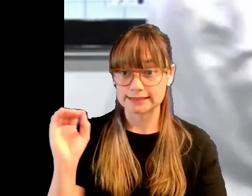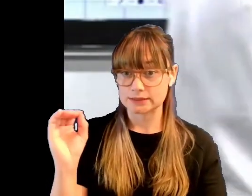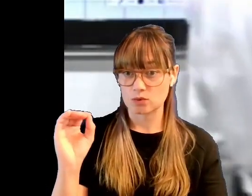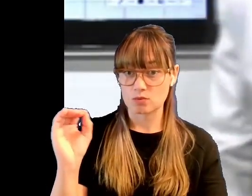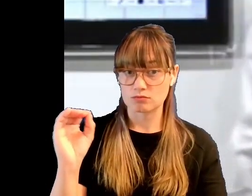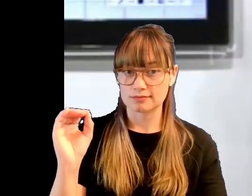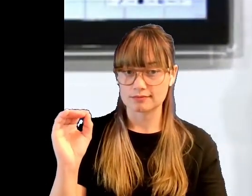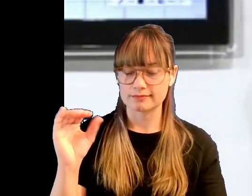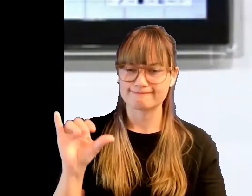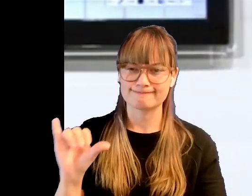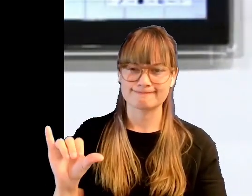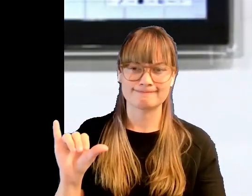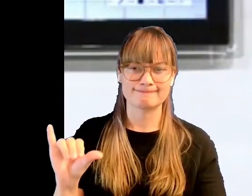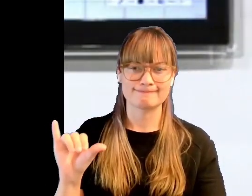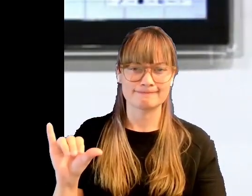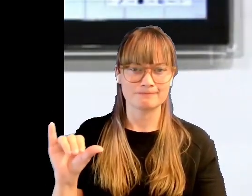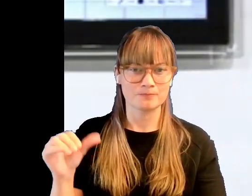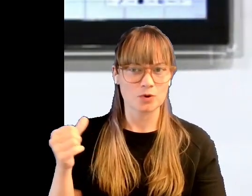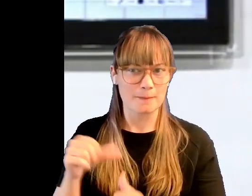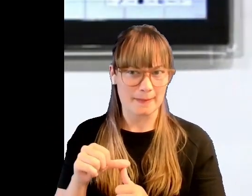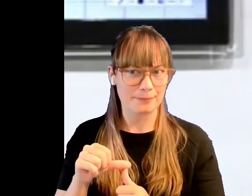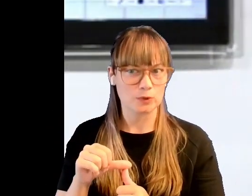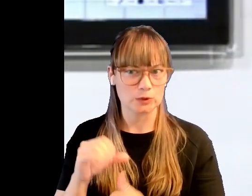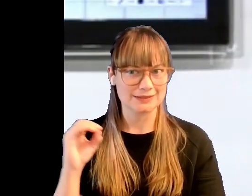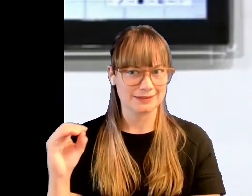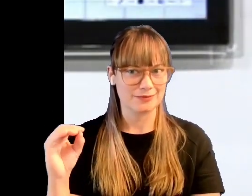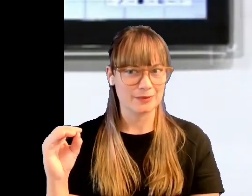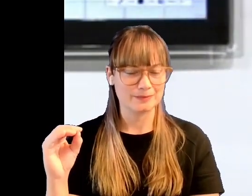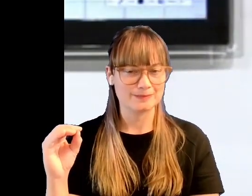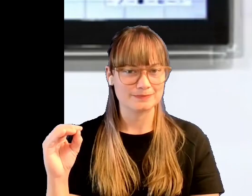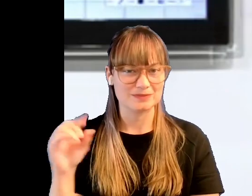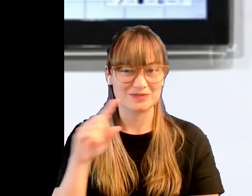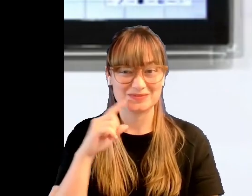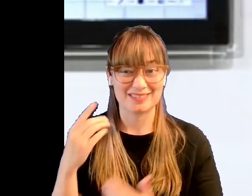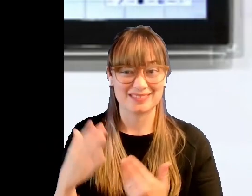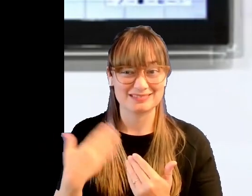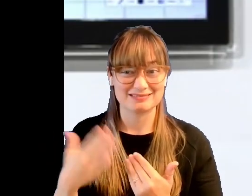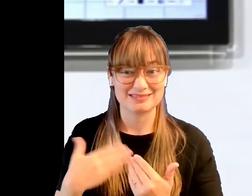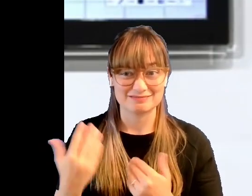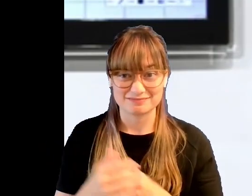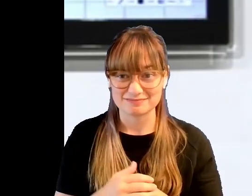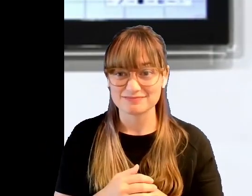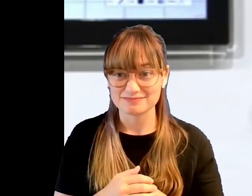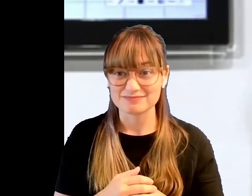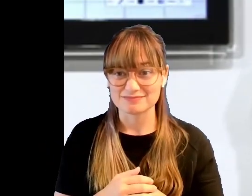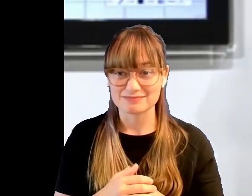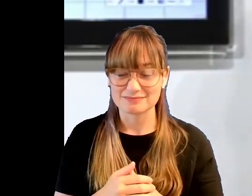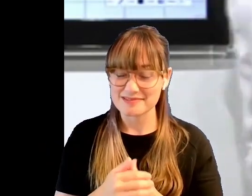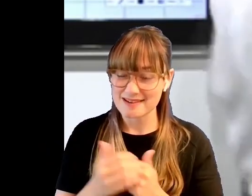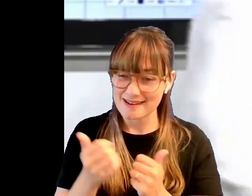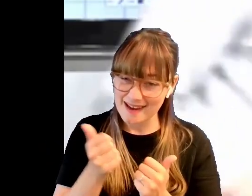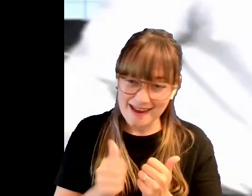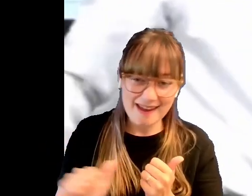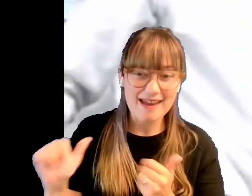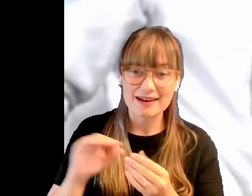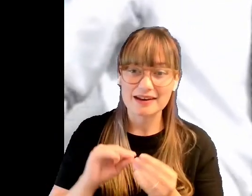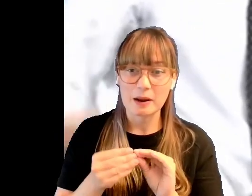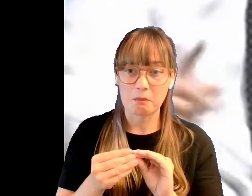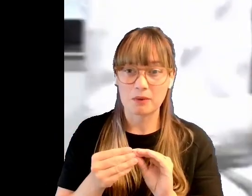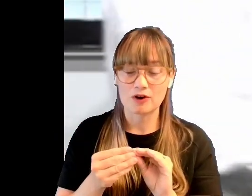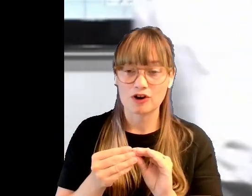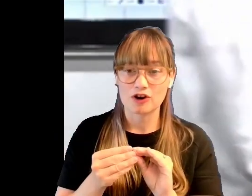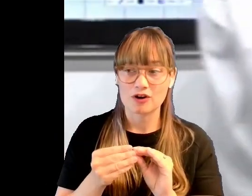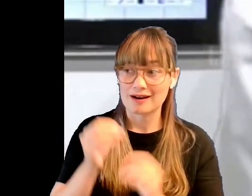I love these because they're so easy. Anything to the 0th